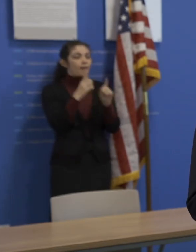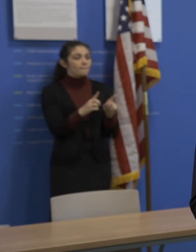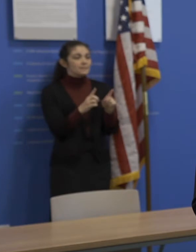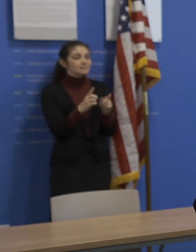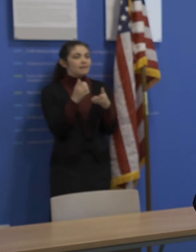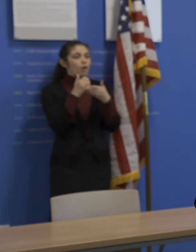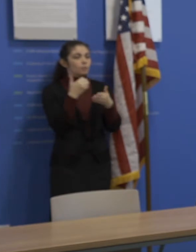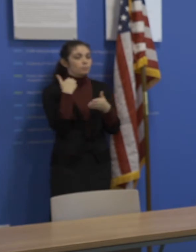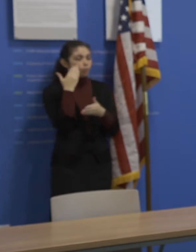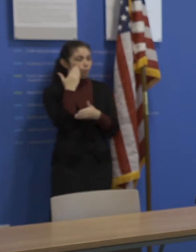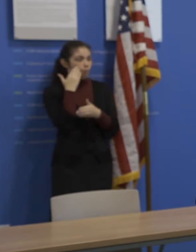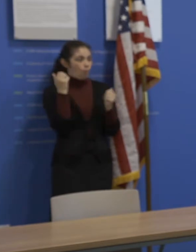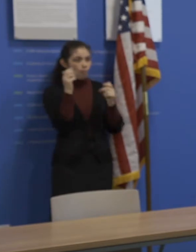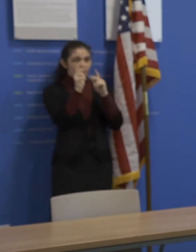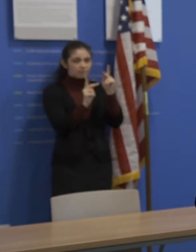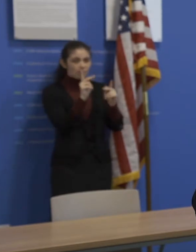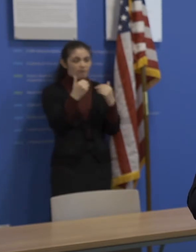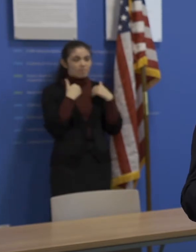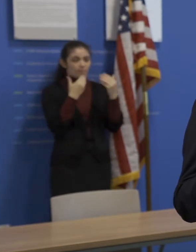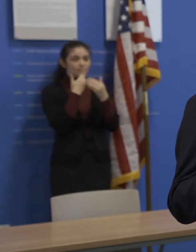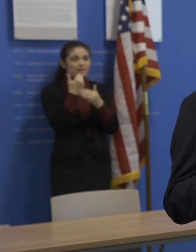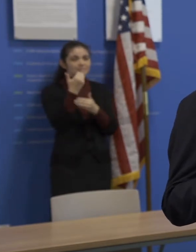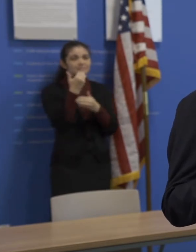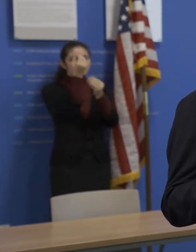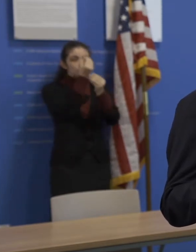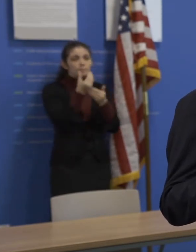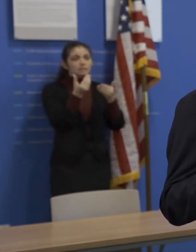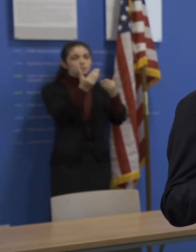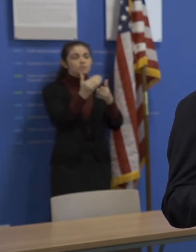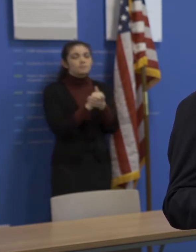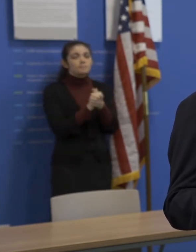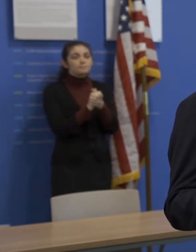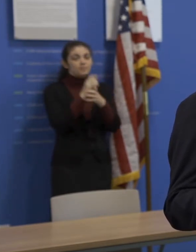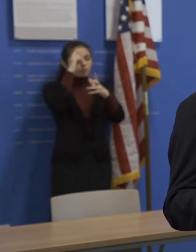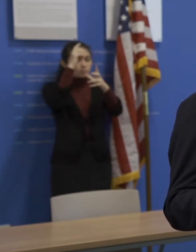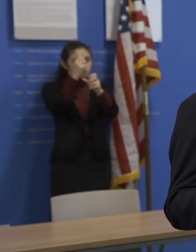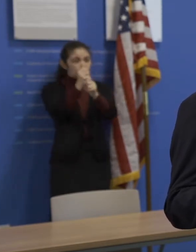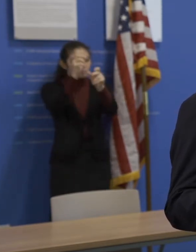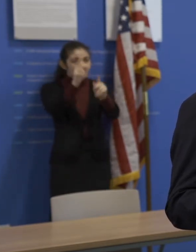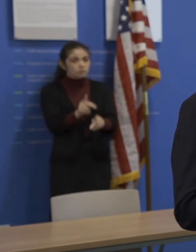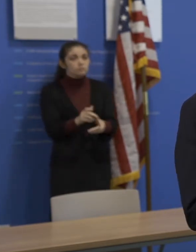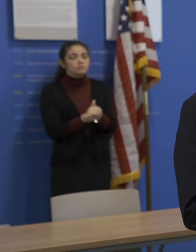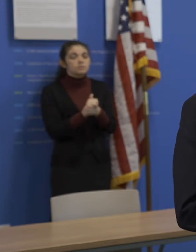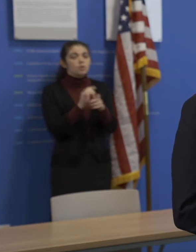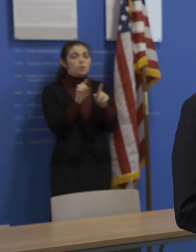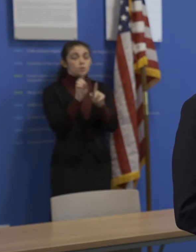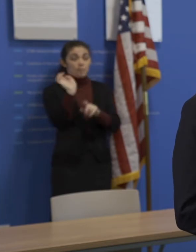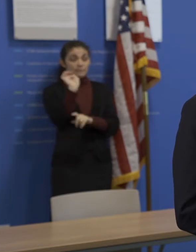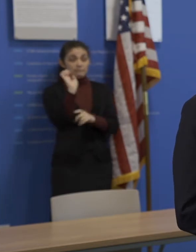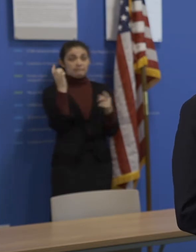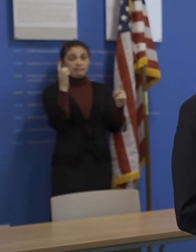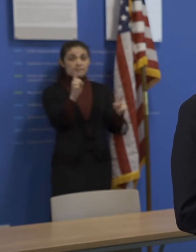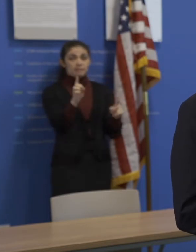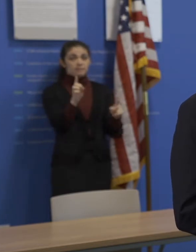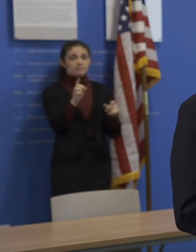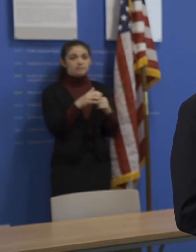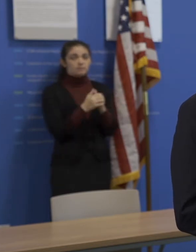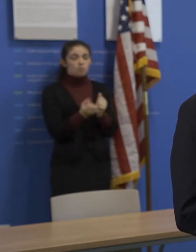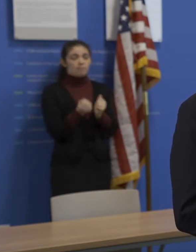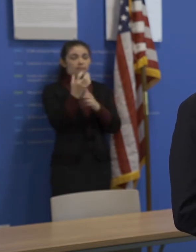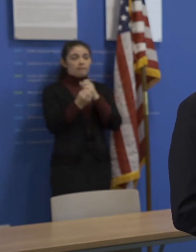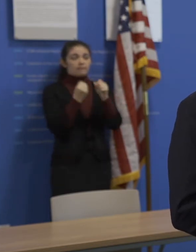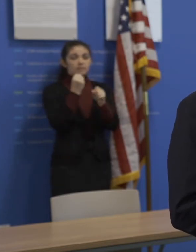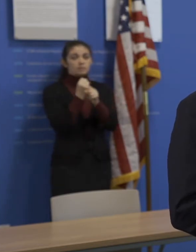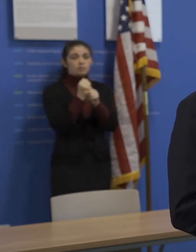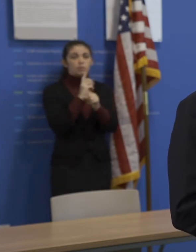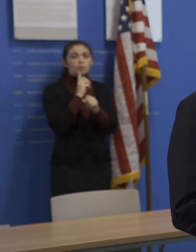helps to assure that the public has the best information from a trusted source, and in emergencies, in my experience over many years, it's the